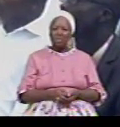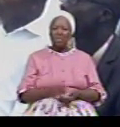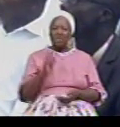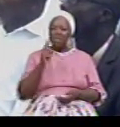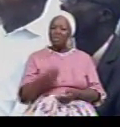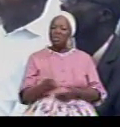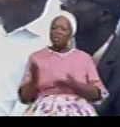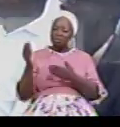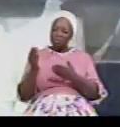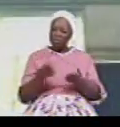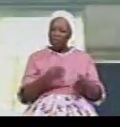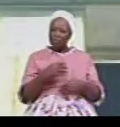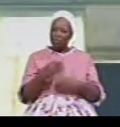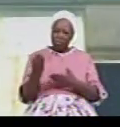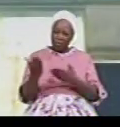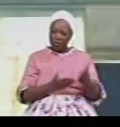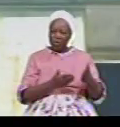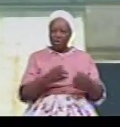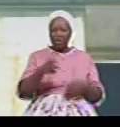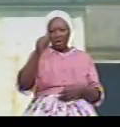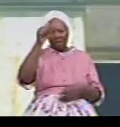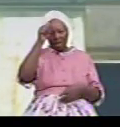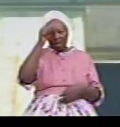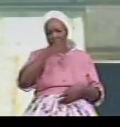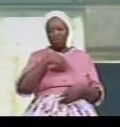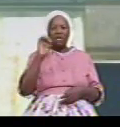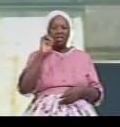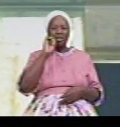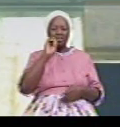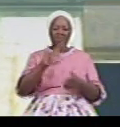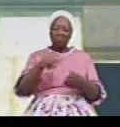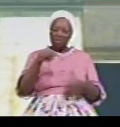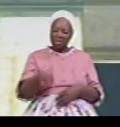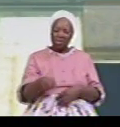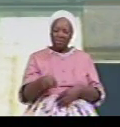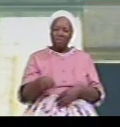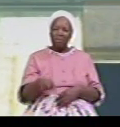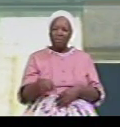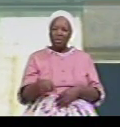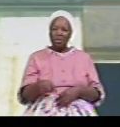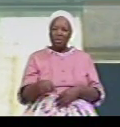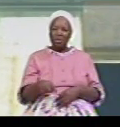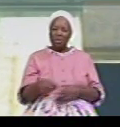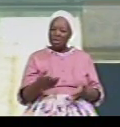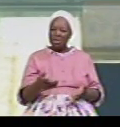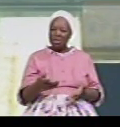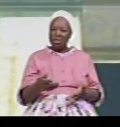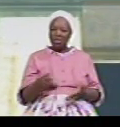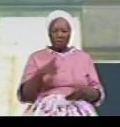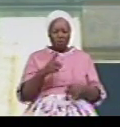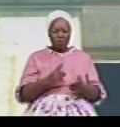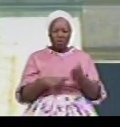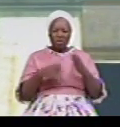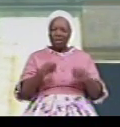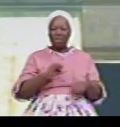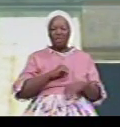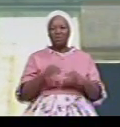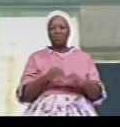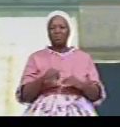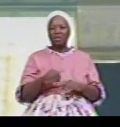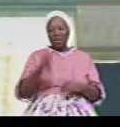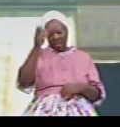and Eve down. What can I do? It's brought Samson down. What can I do?